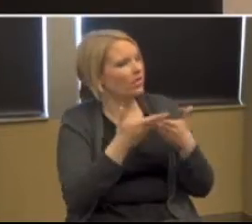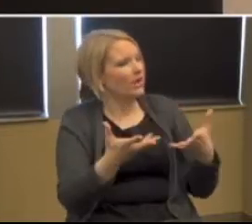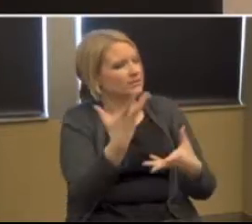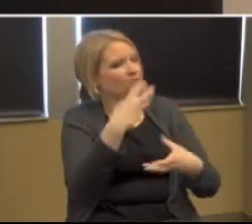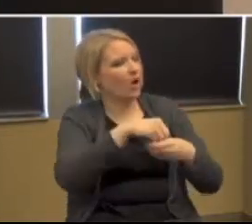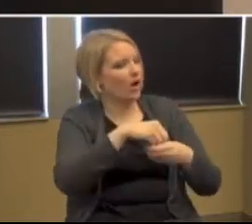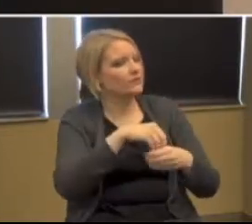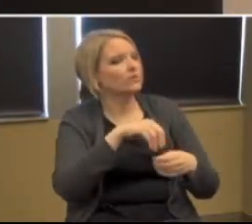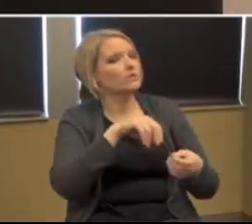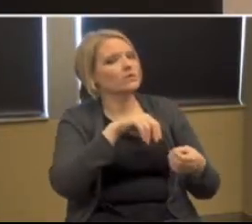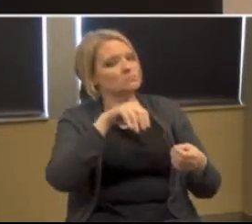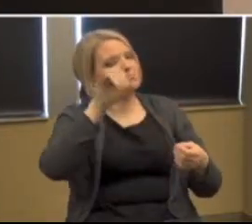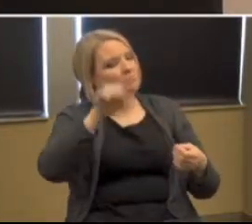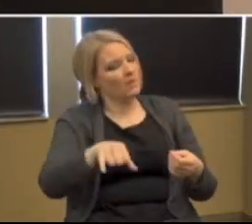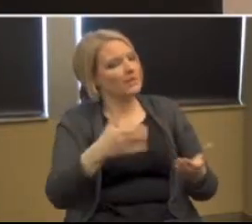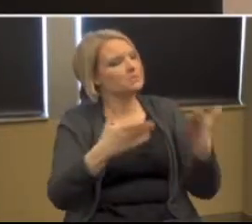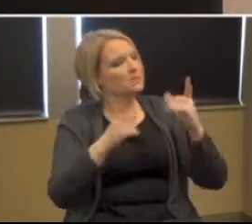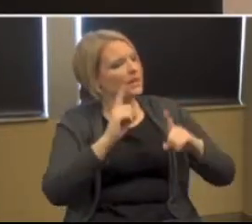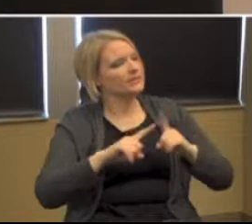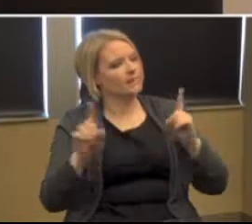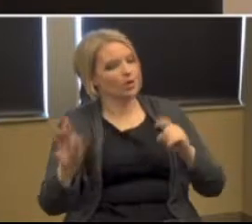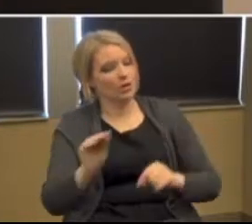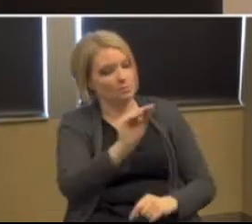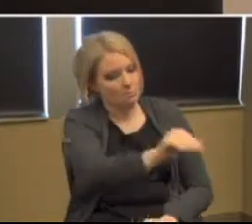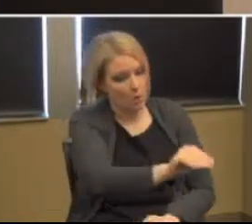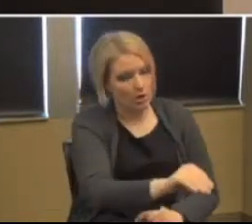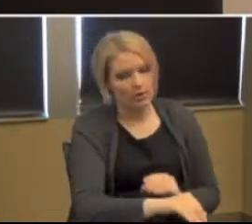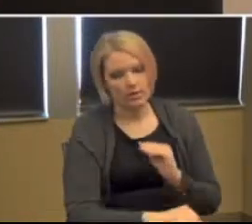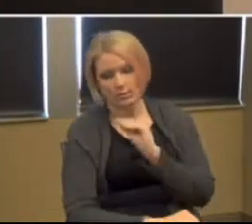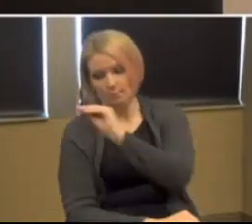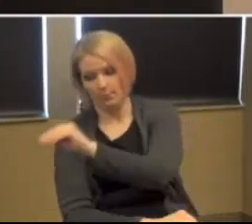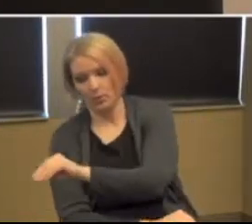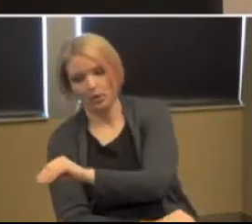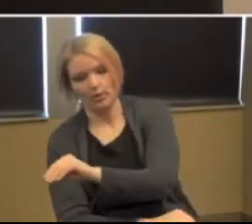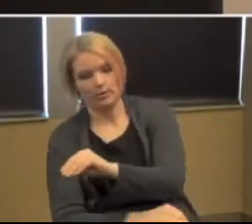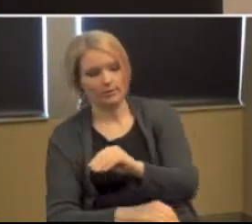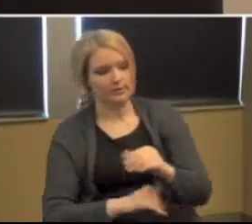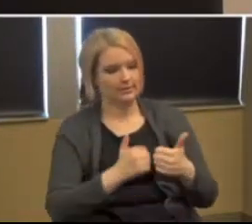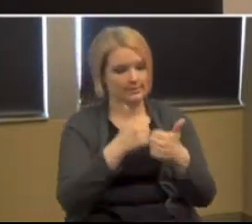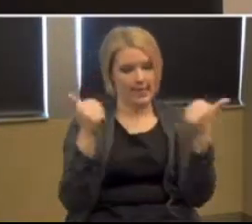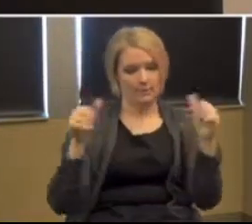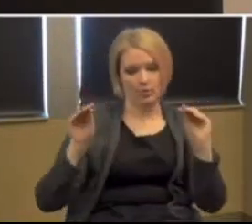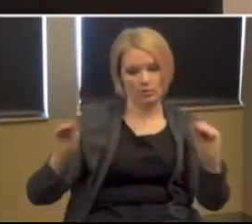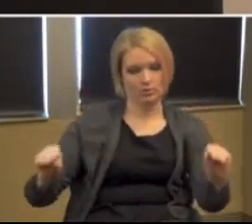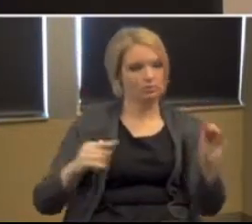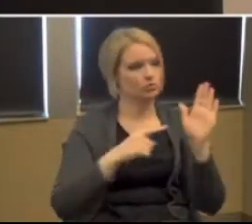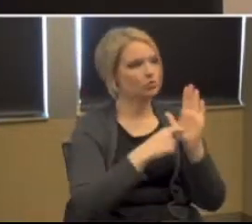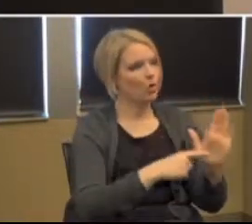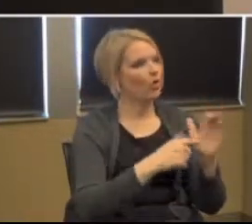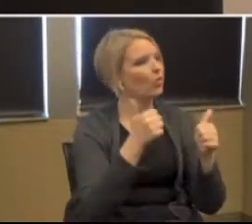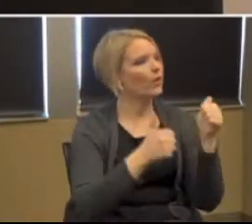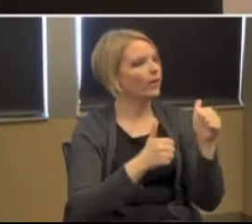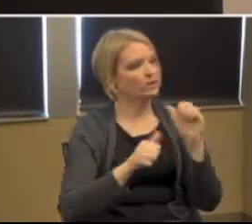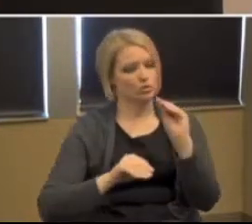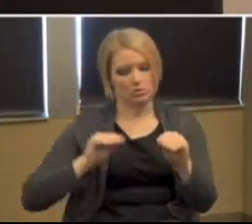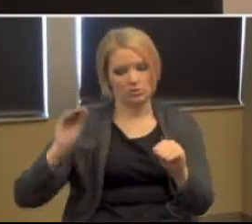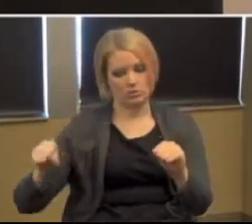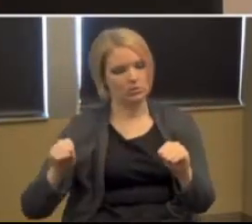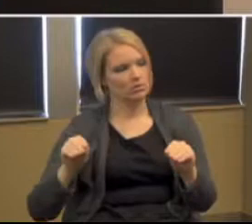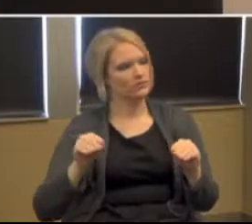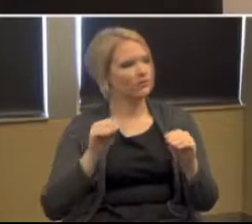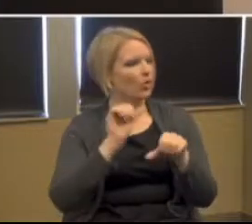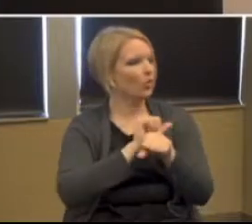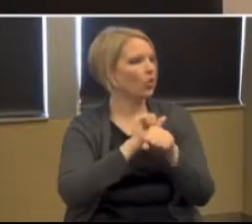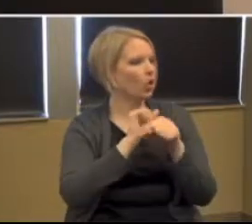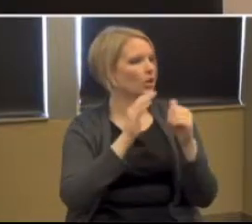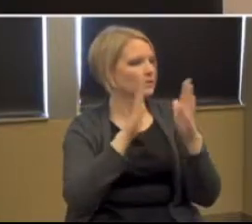it, then that might be a different location. And so those are all things that you can teach as you're teaching the work system.